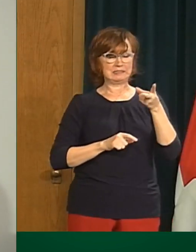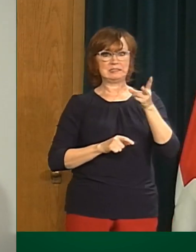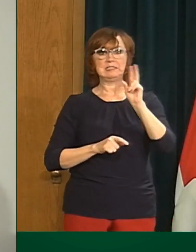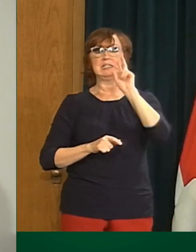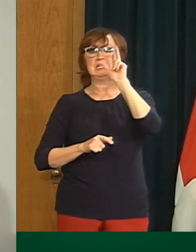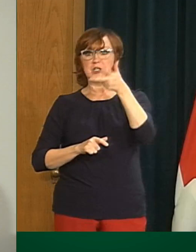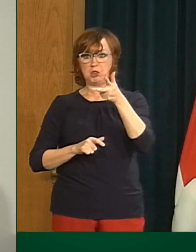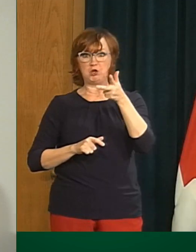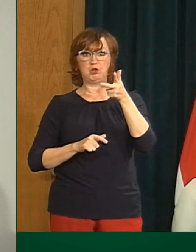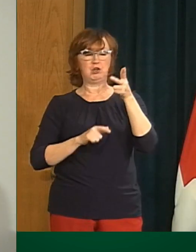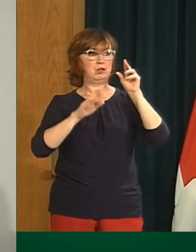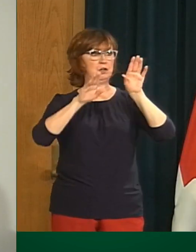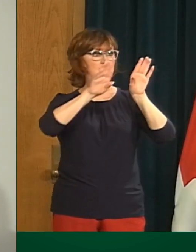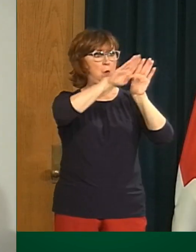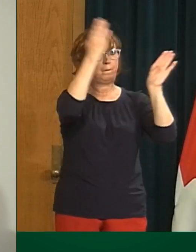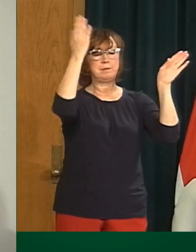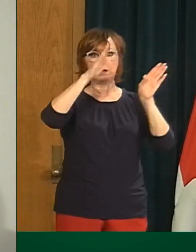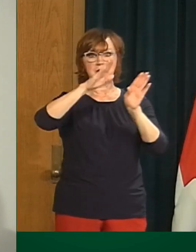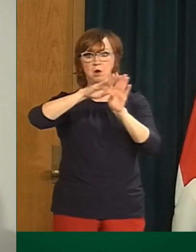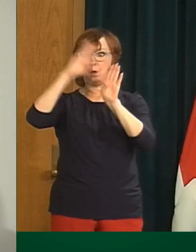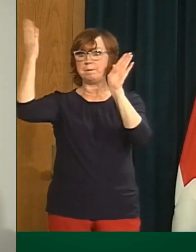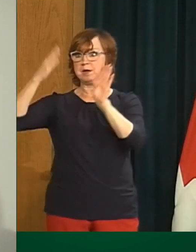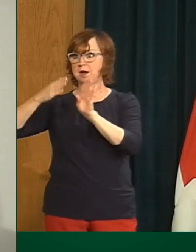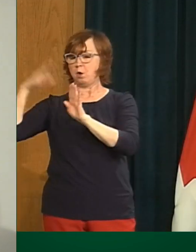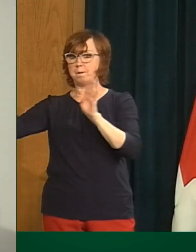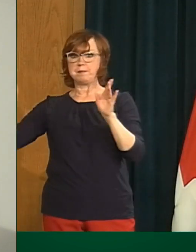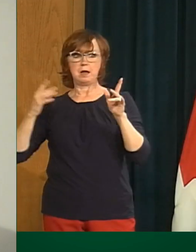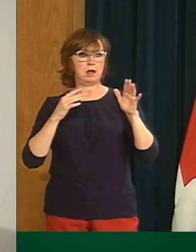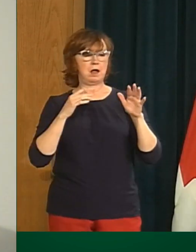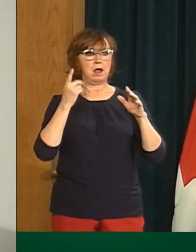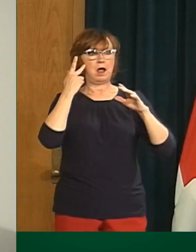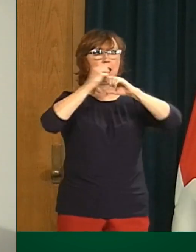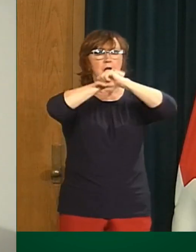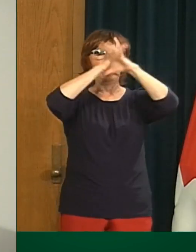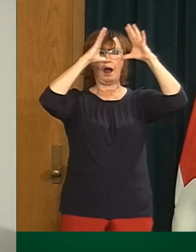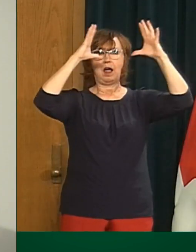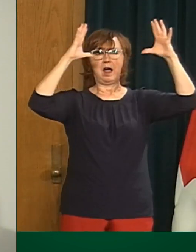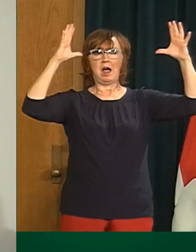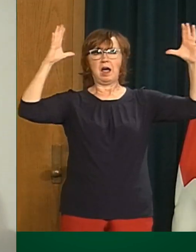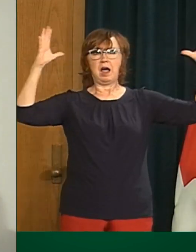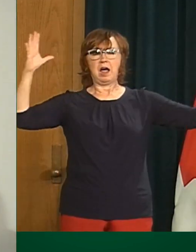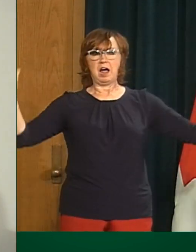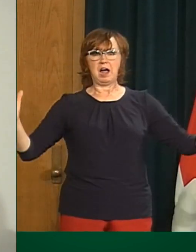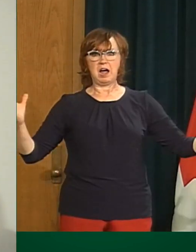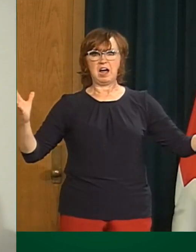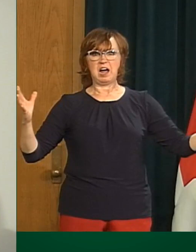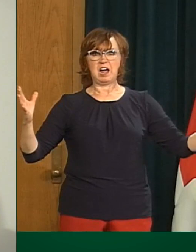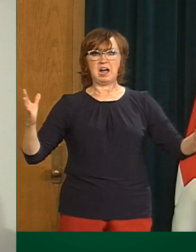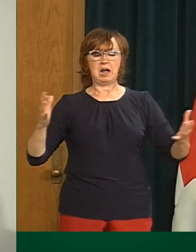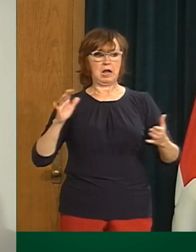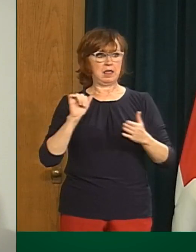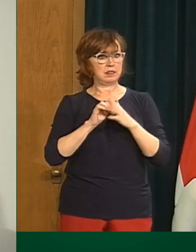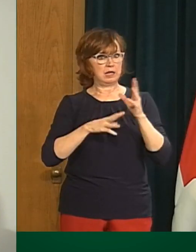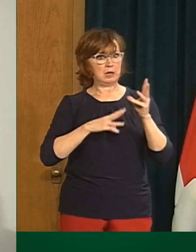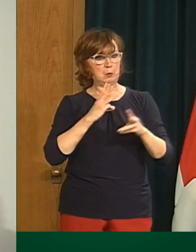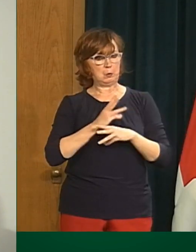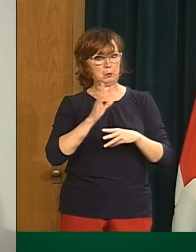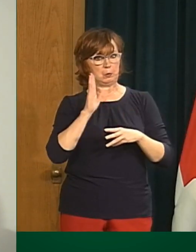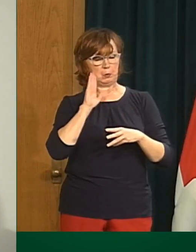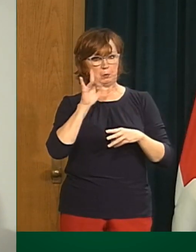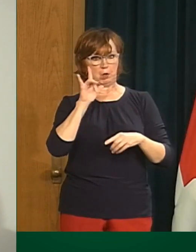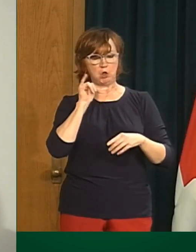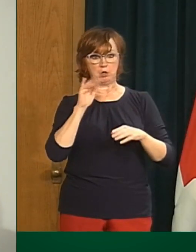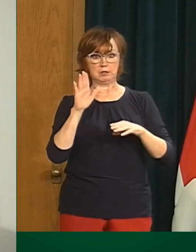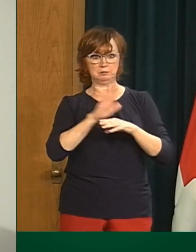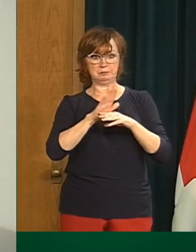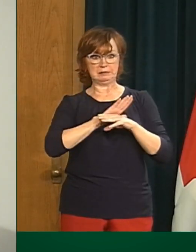don't think we want to see the same hustle and bustle we had before. I think it would still be a very controlled